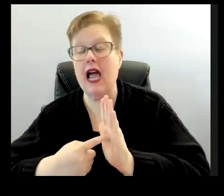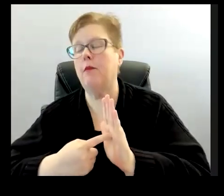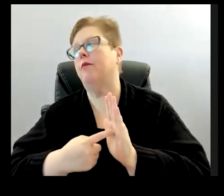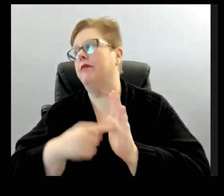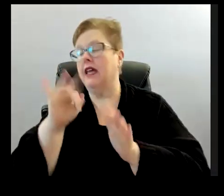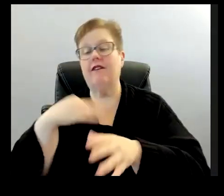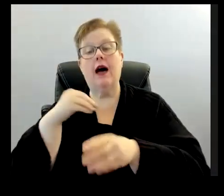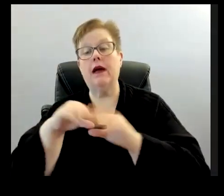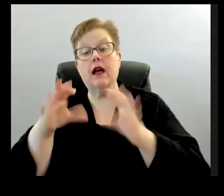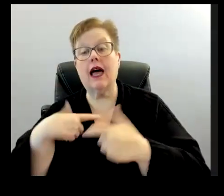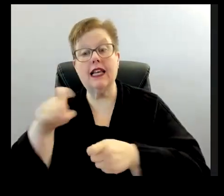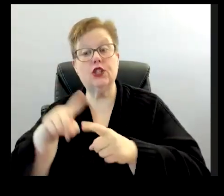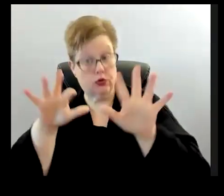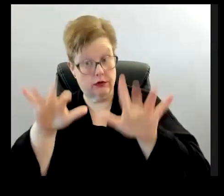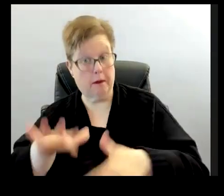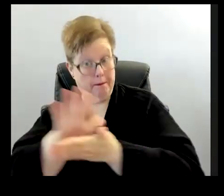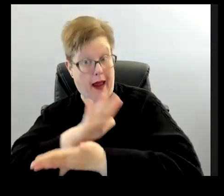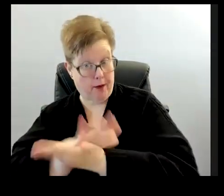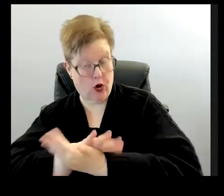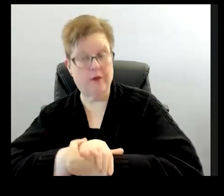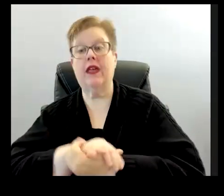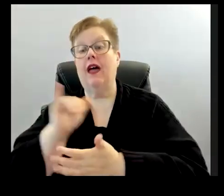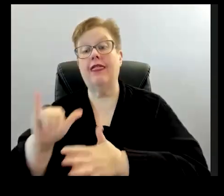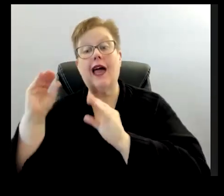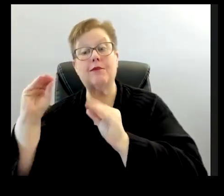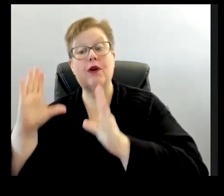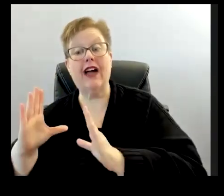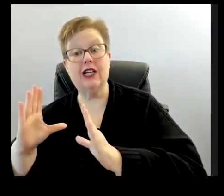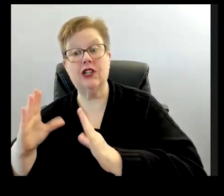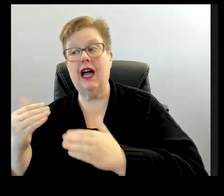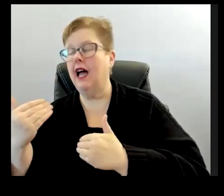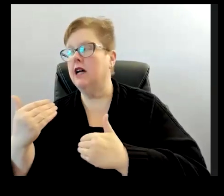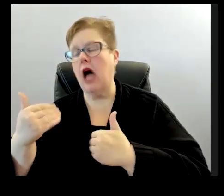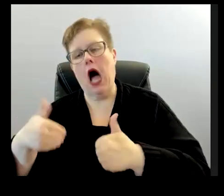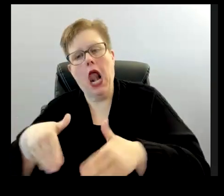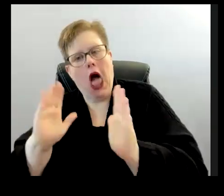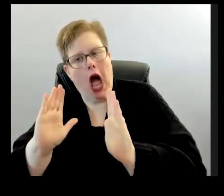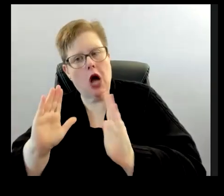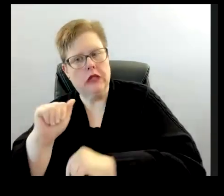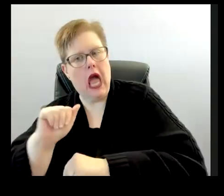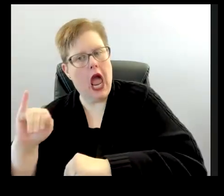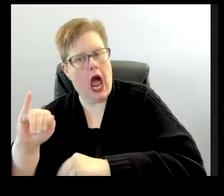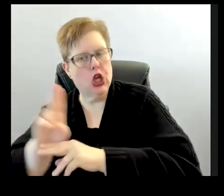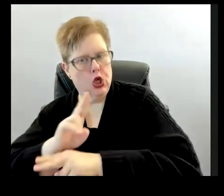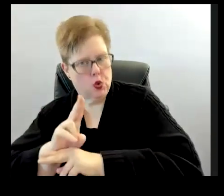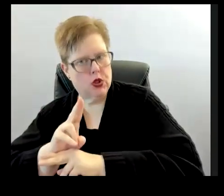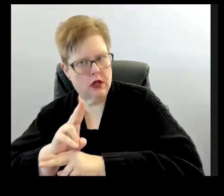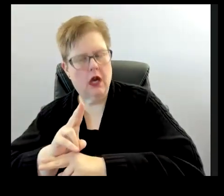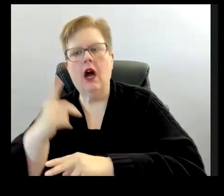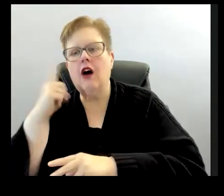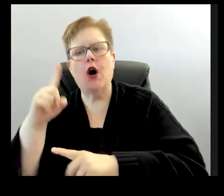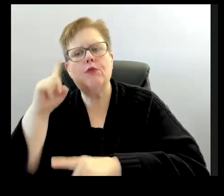I'm in a course where I need to write a paper and that professor has allowed AI use